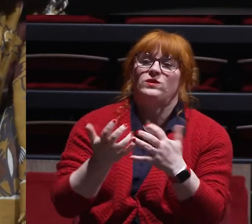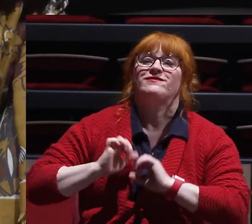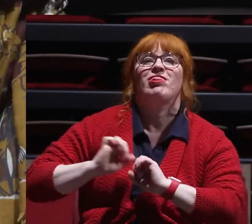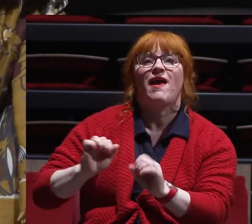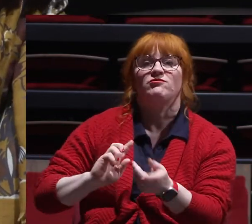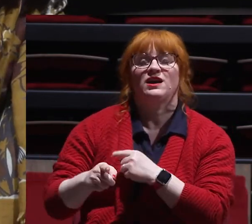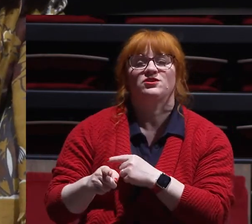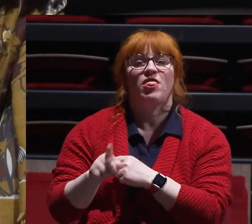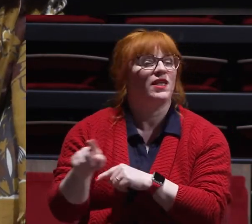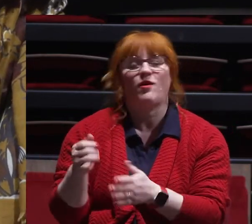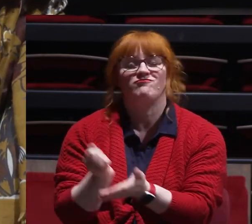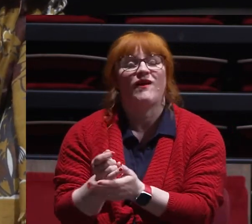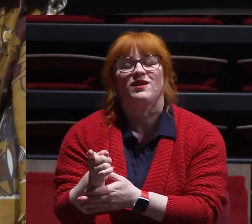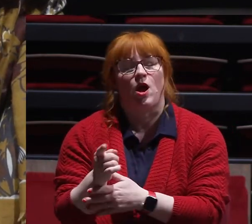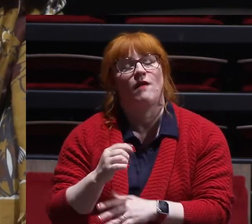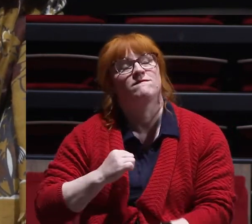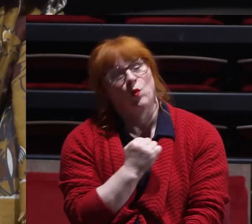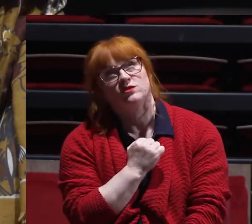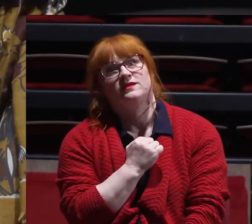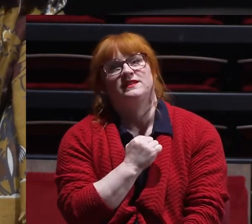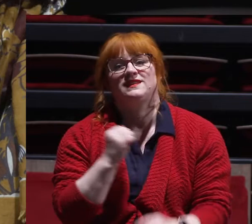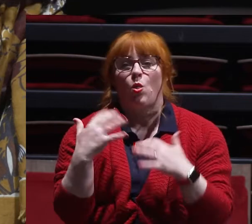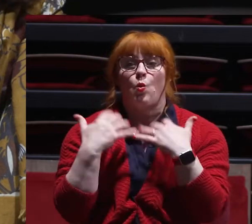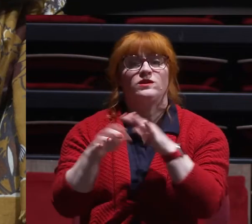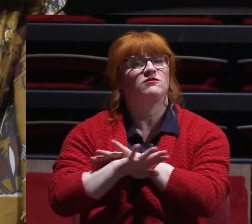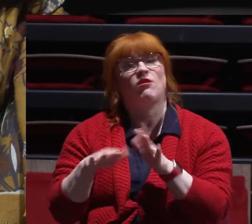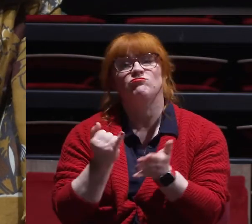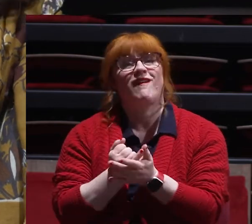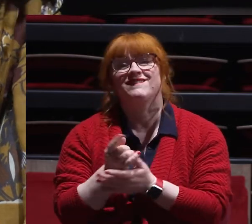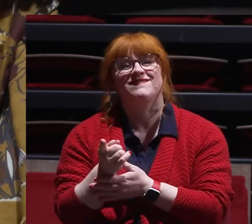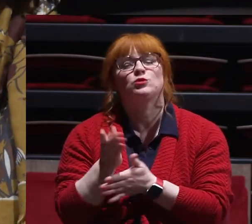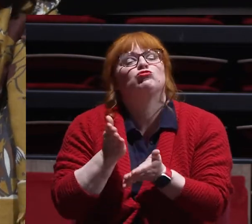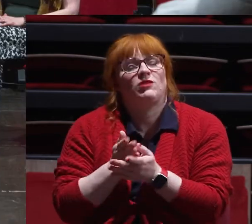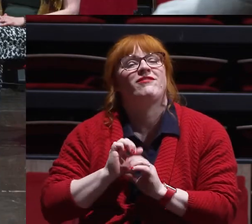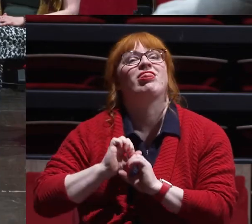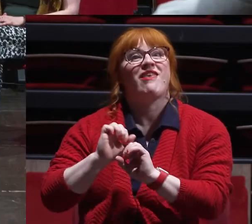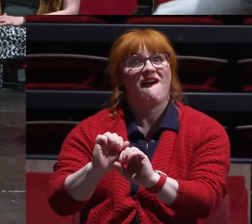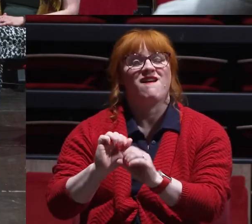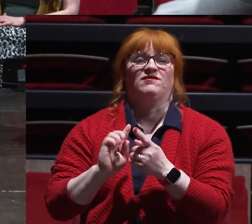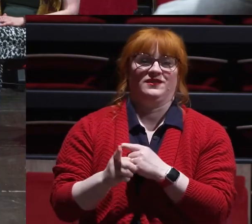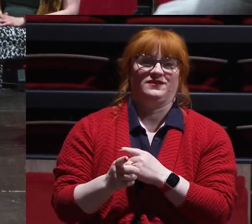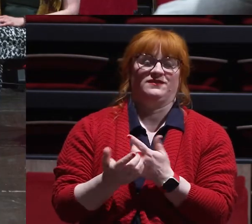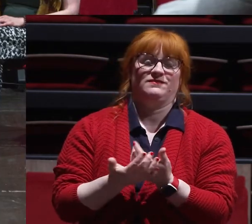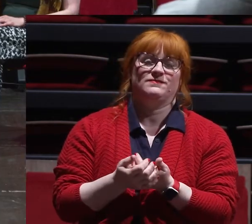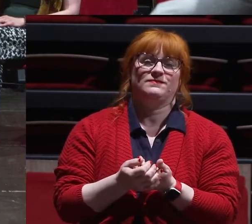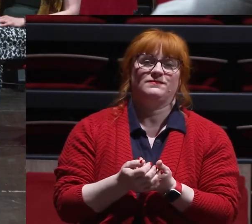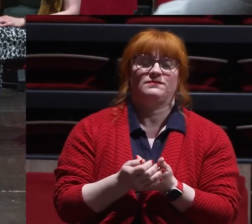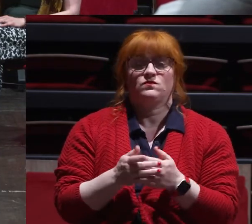have to trust an audience's reaction. They're not wrong, unfortunately. And